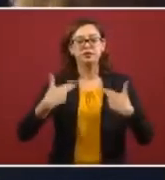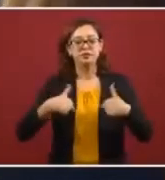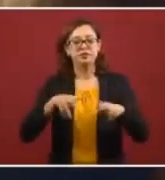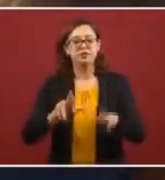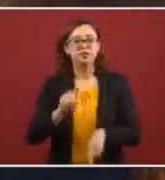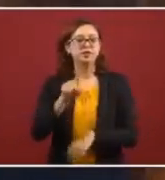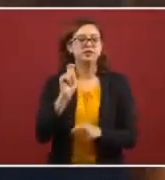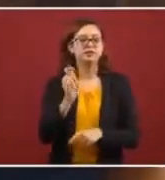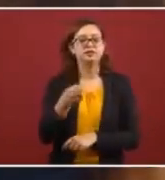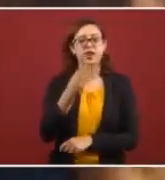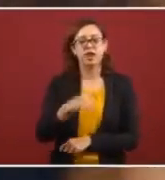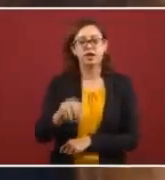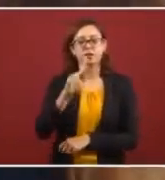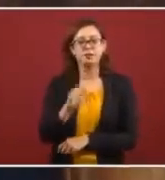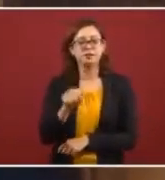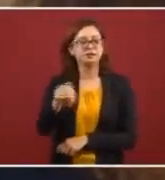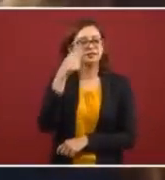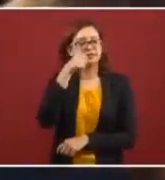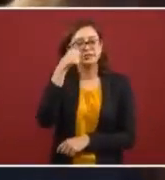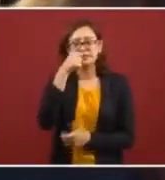So,